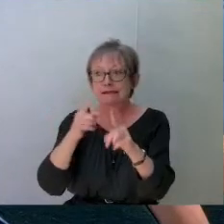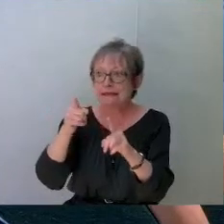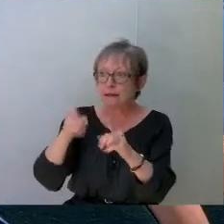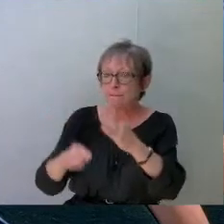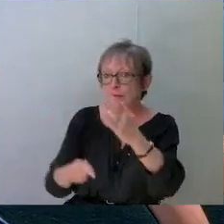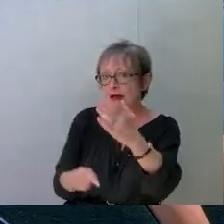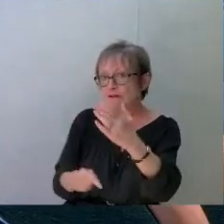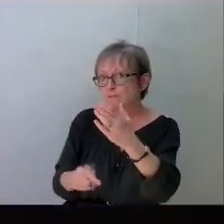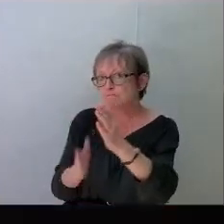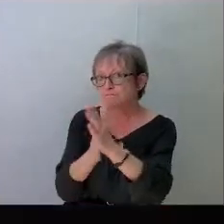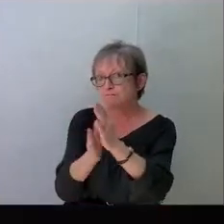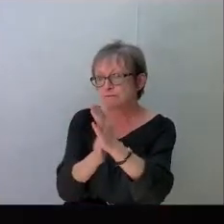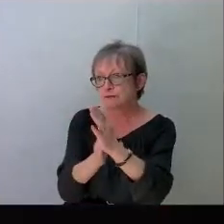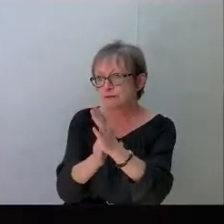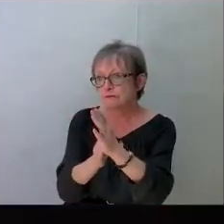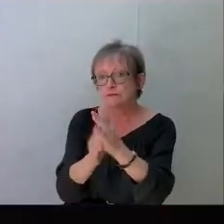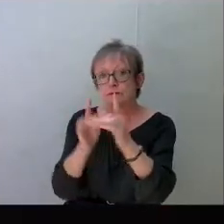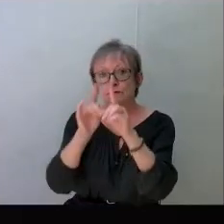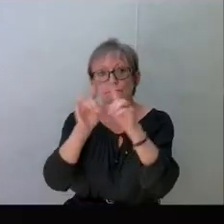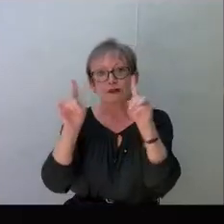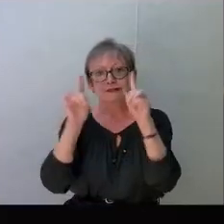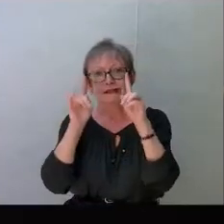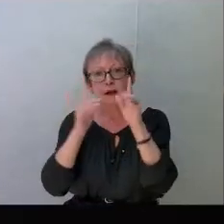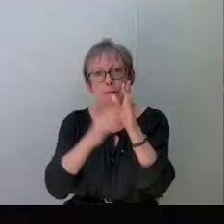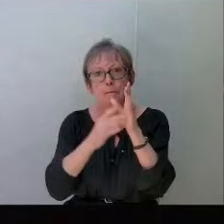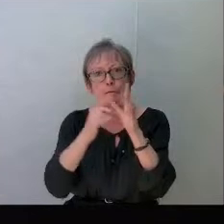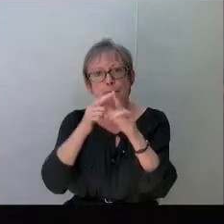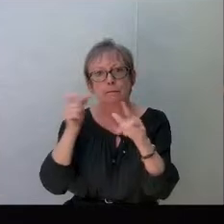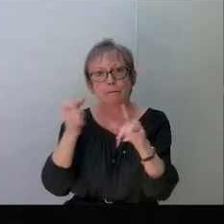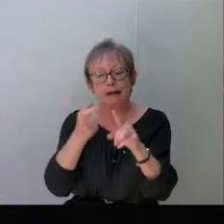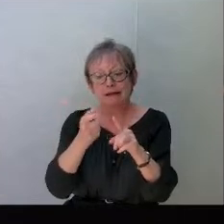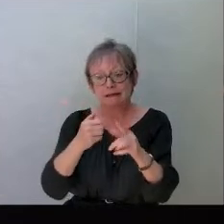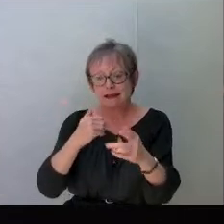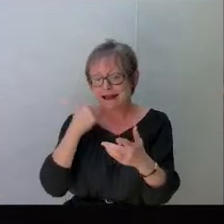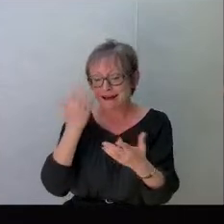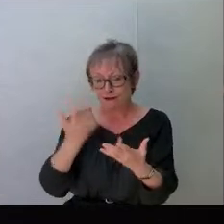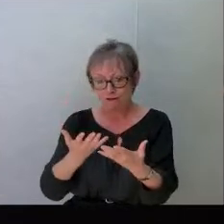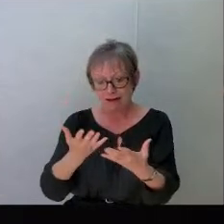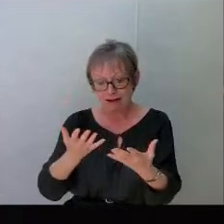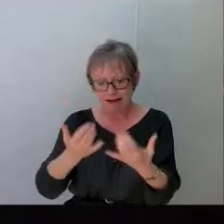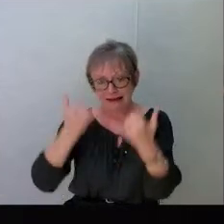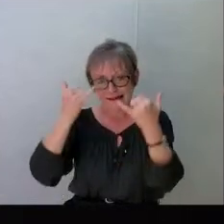me. University mace has been used at every ceremony in